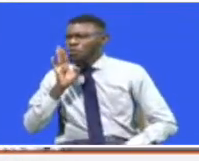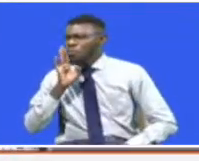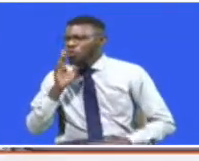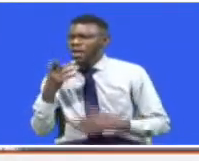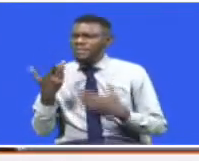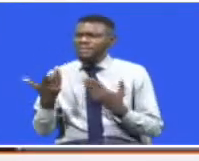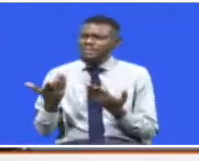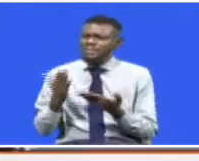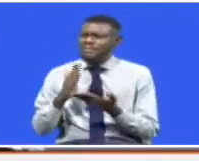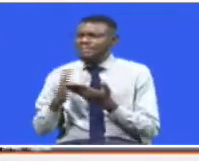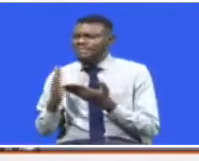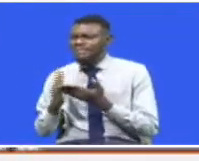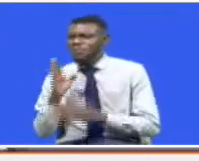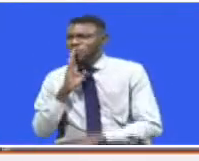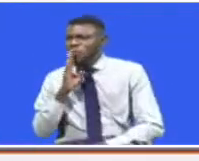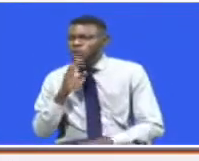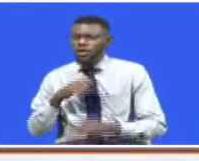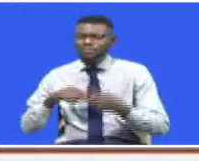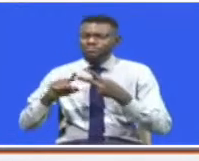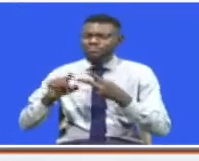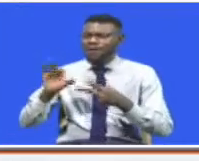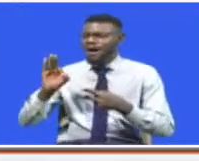SACCO, they went to Fuliza.